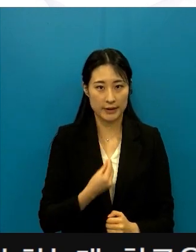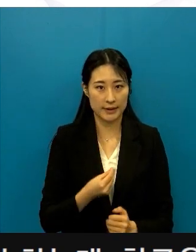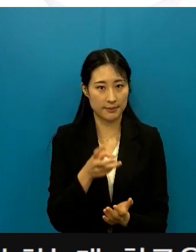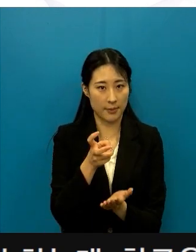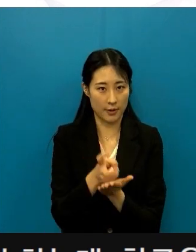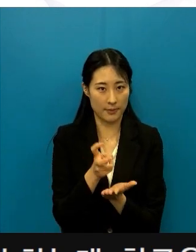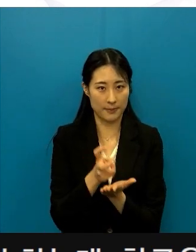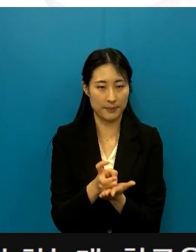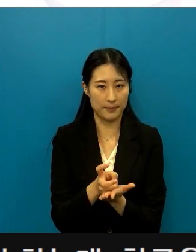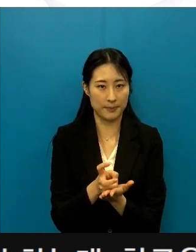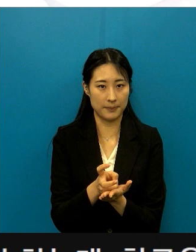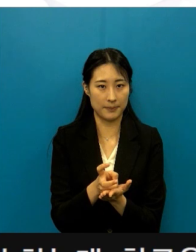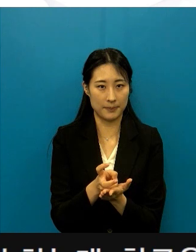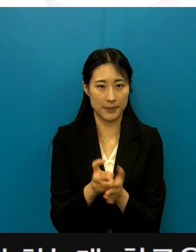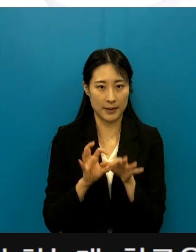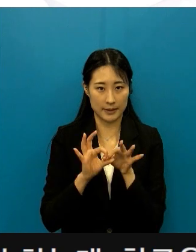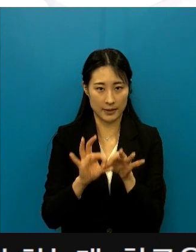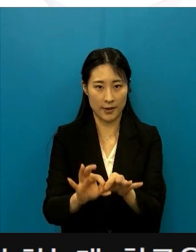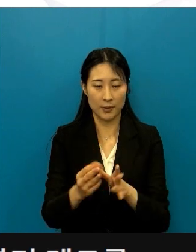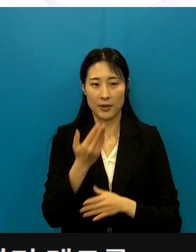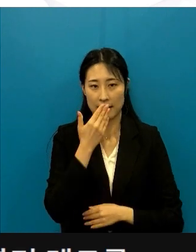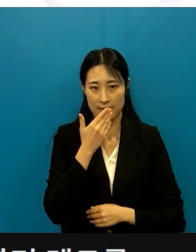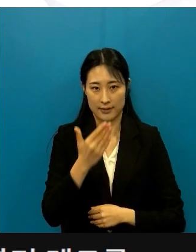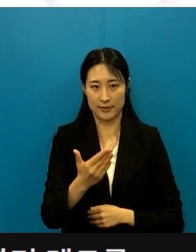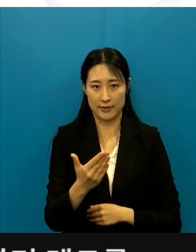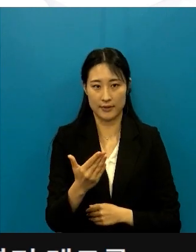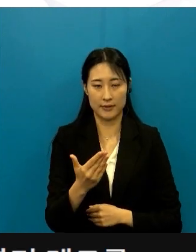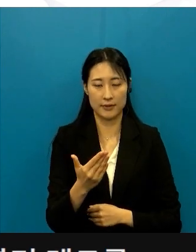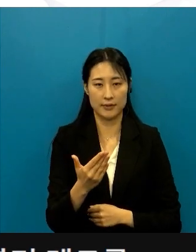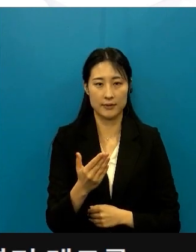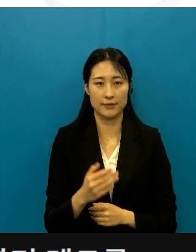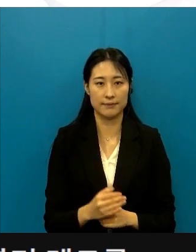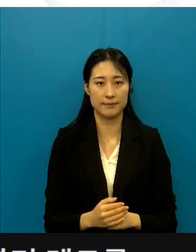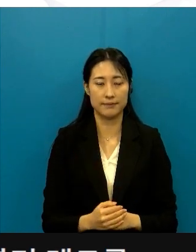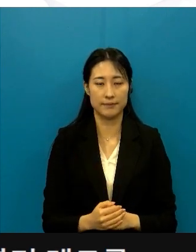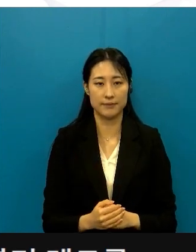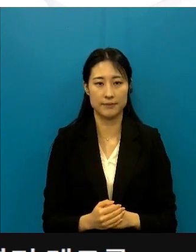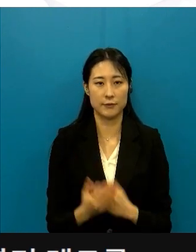way. This desire, this